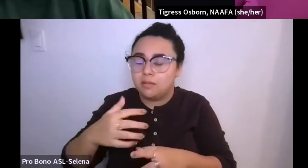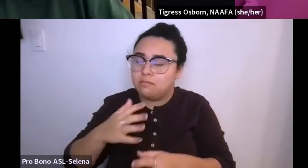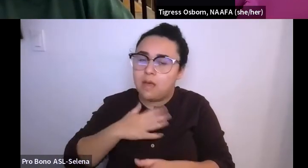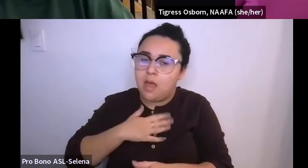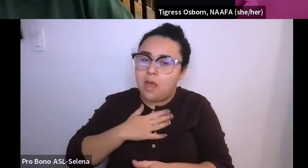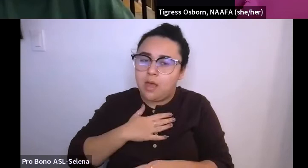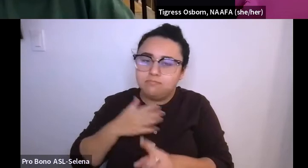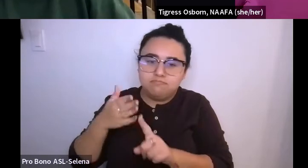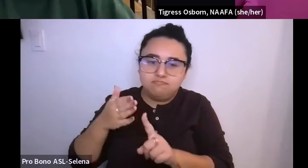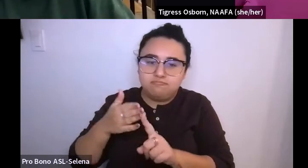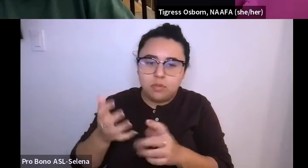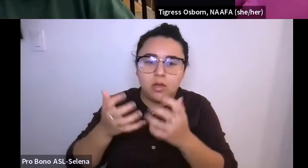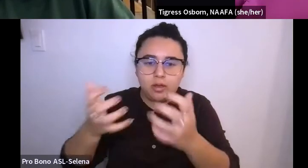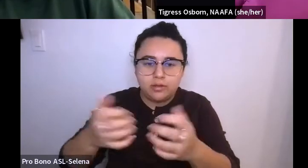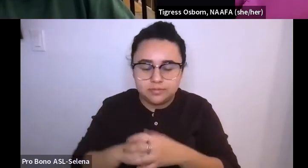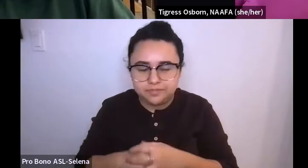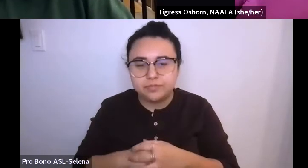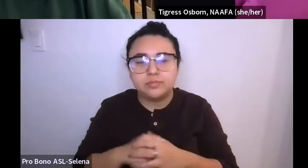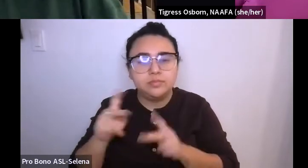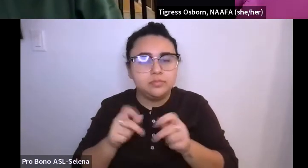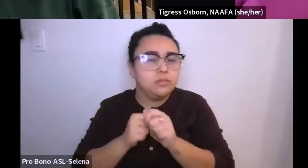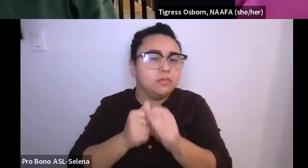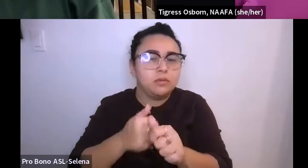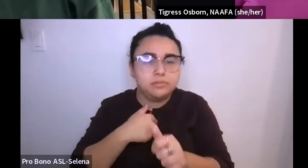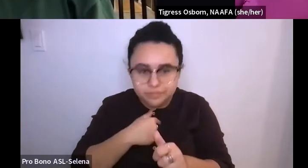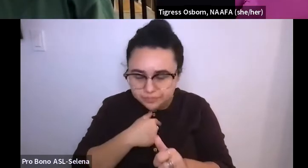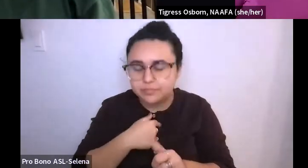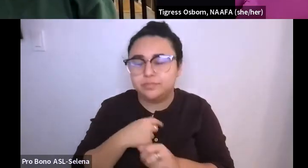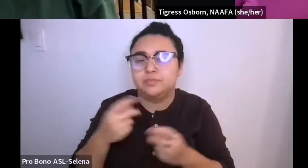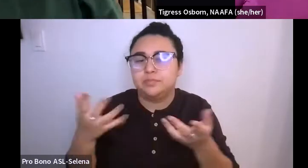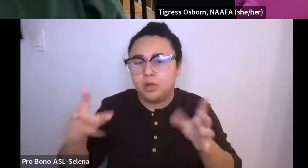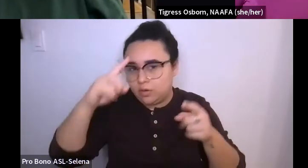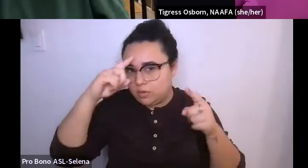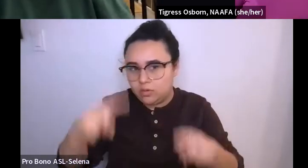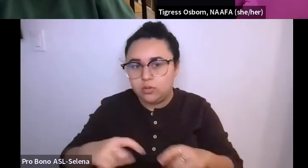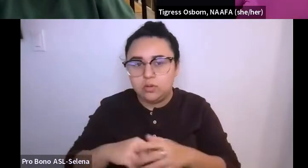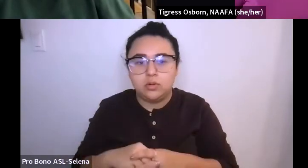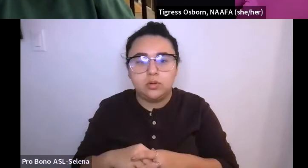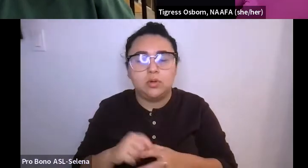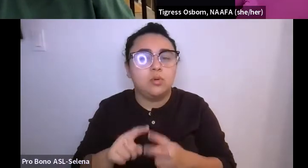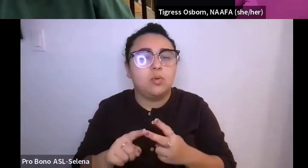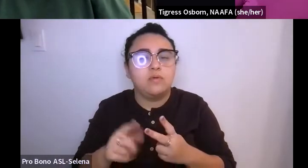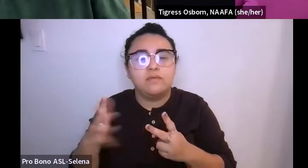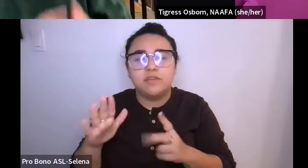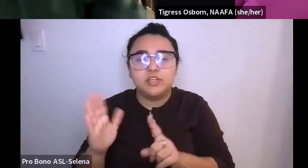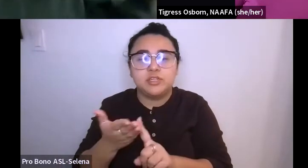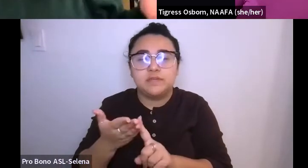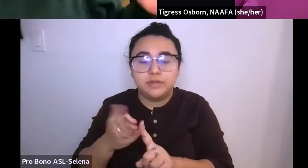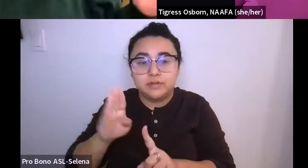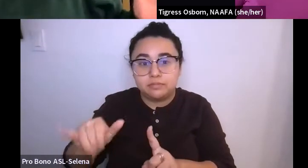who were following me and people who already agreed or were convinced by me or